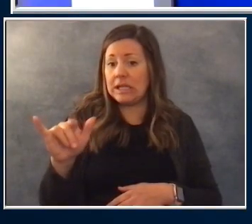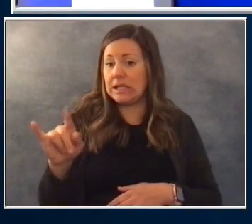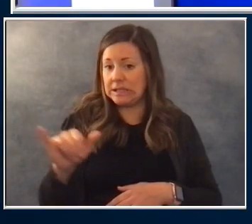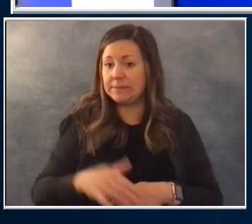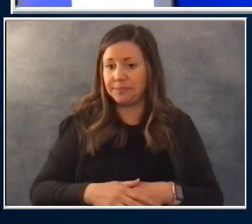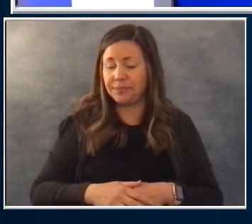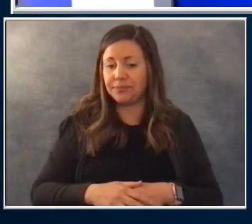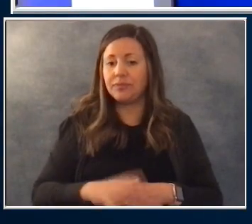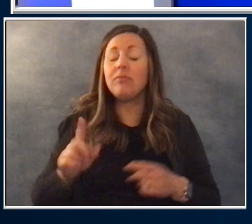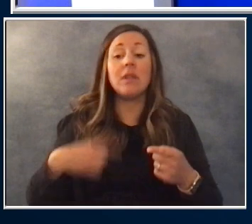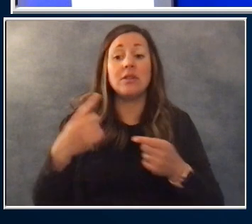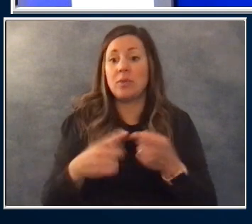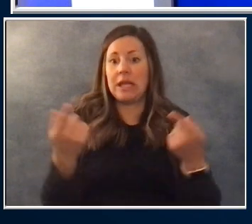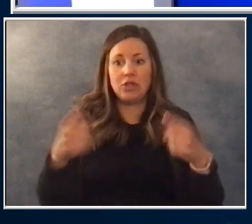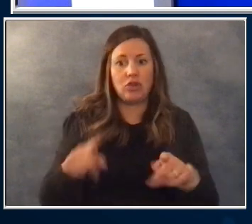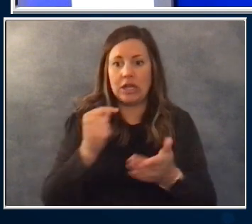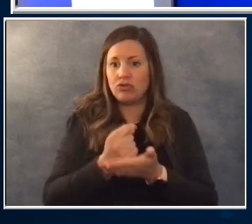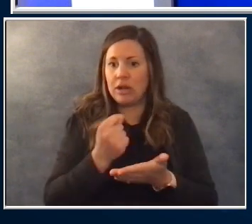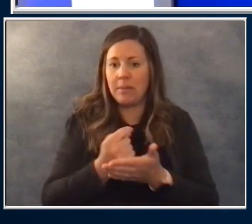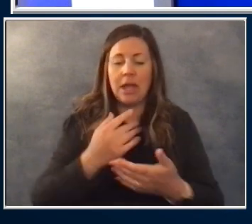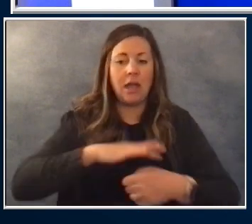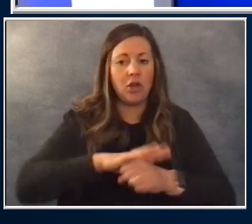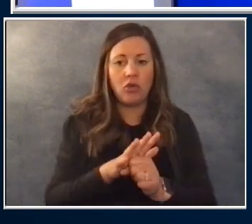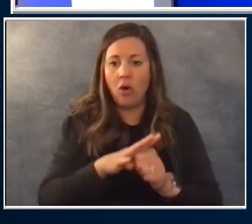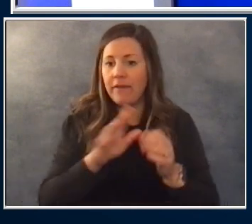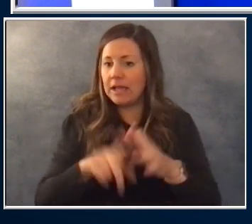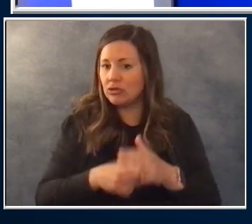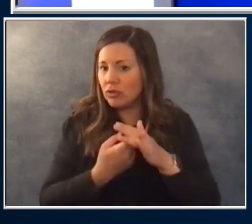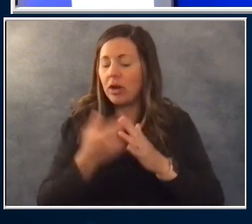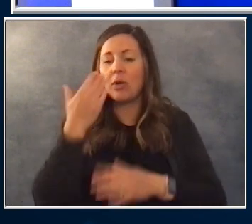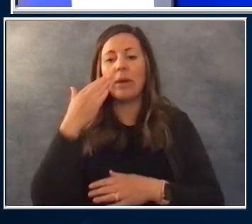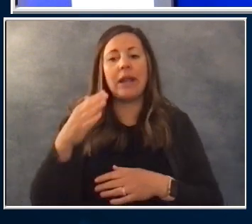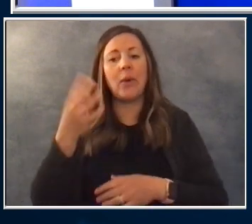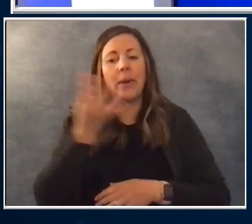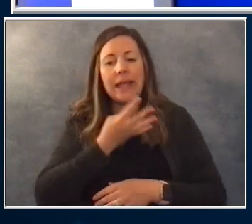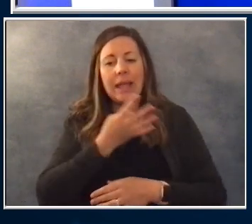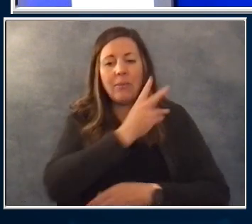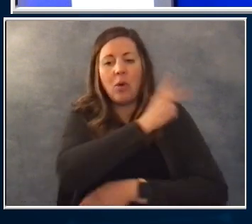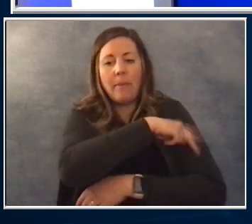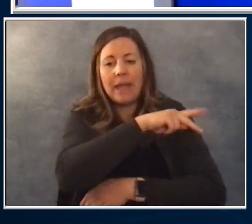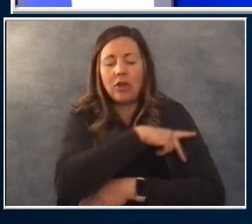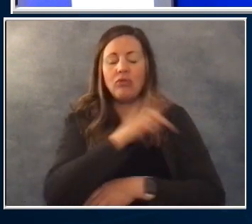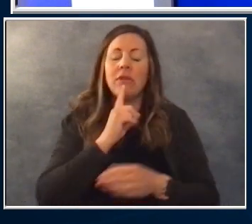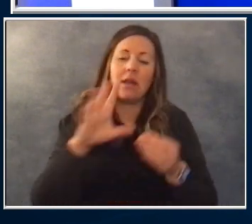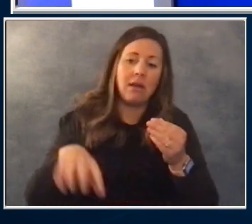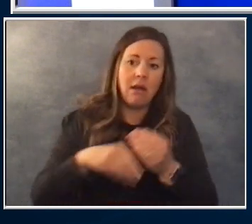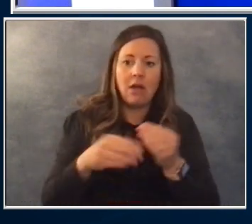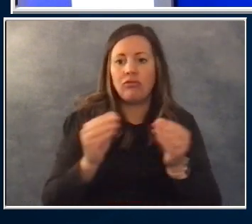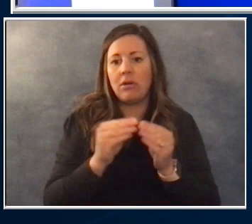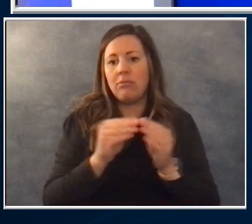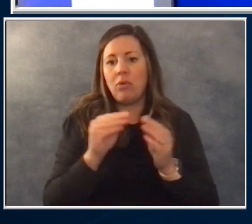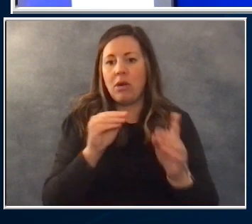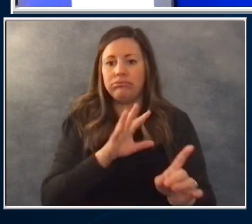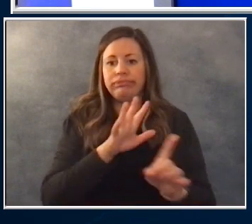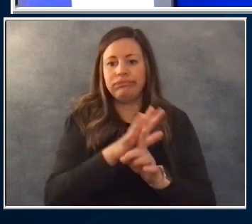pandemic started. Chemotherapy patients, as we know, are at extra risk due to their immune systems being so suppressed. How did the pandemic